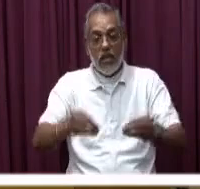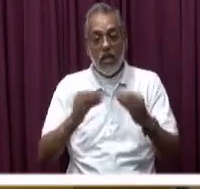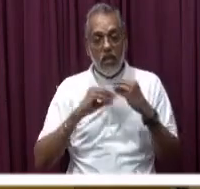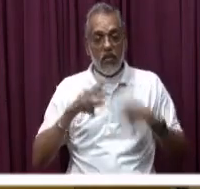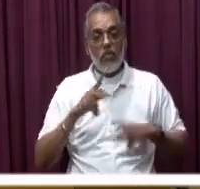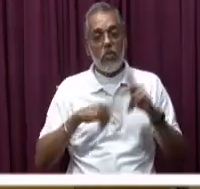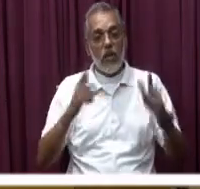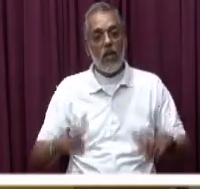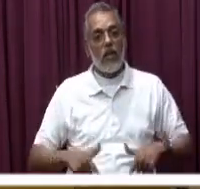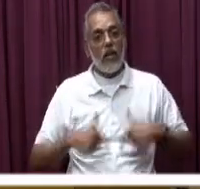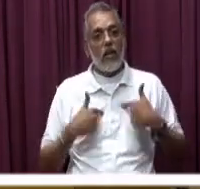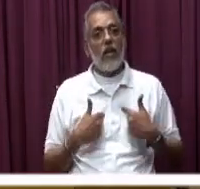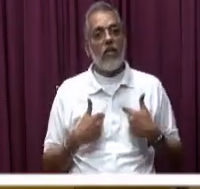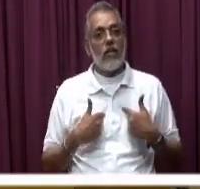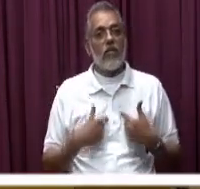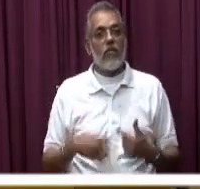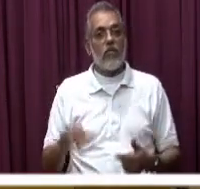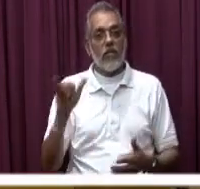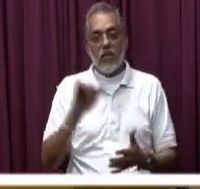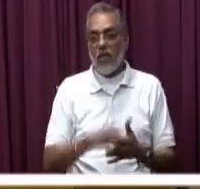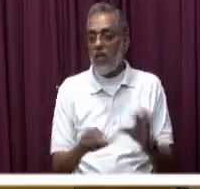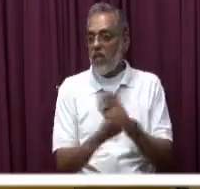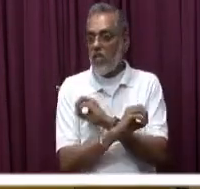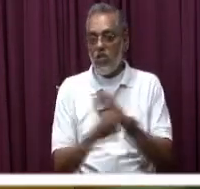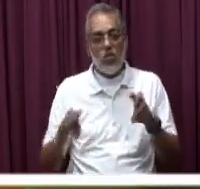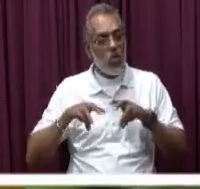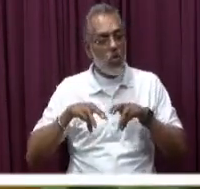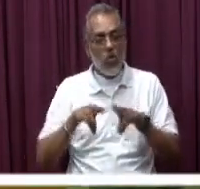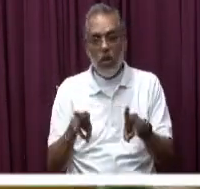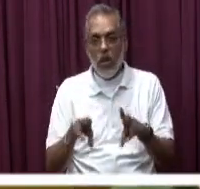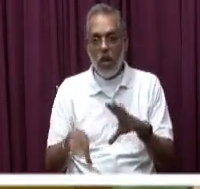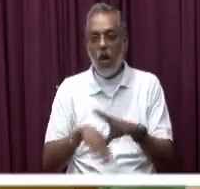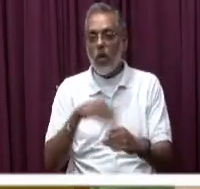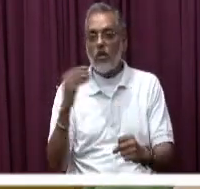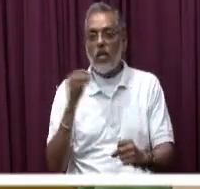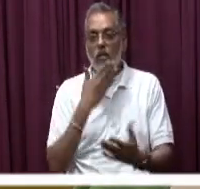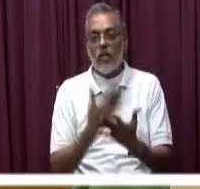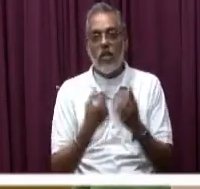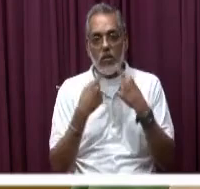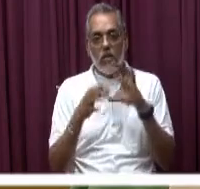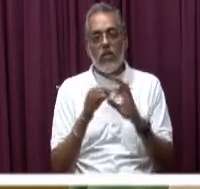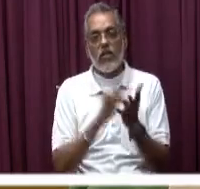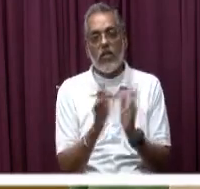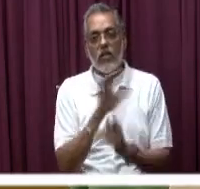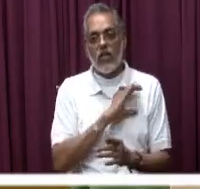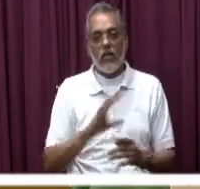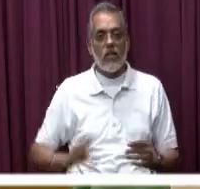It is the only way. There is no other way outside of the gospel of Jesus Christ.